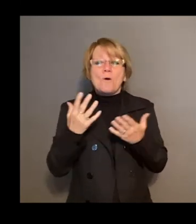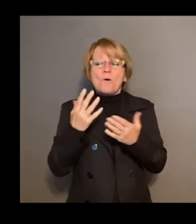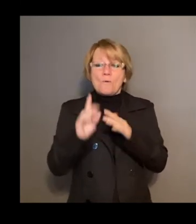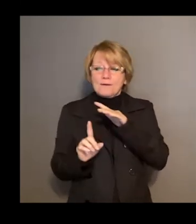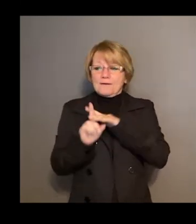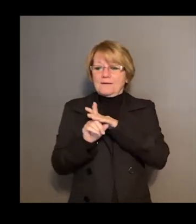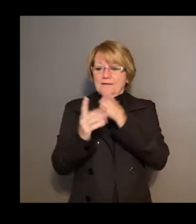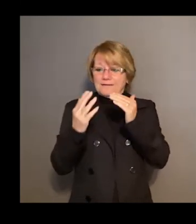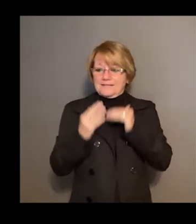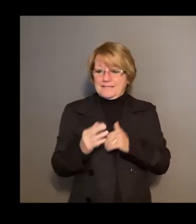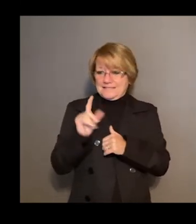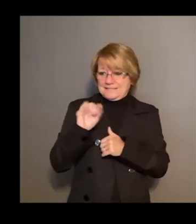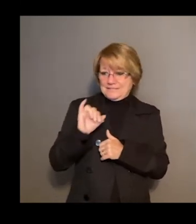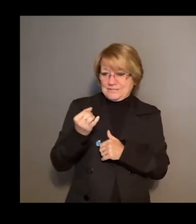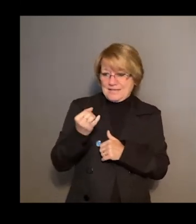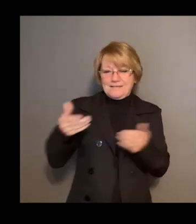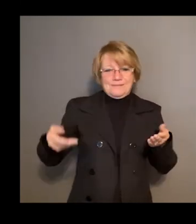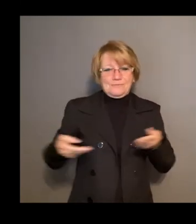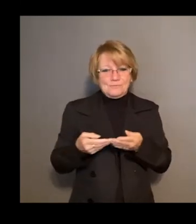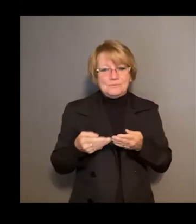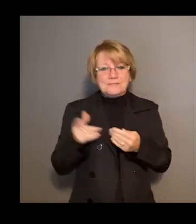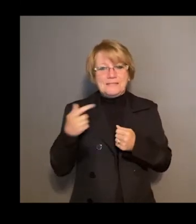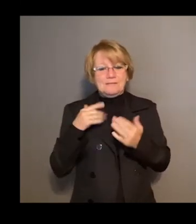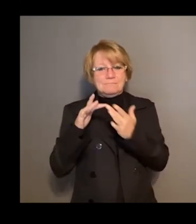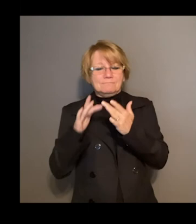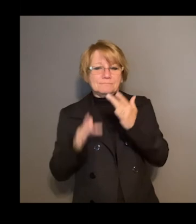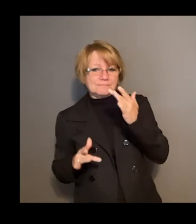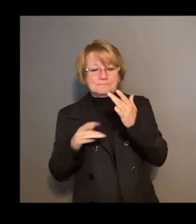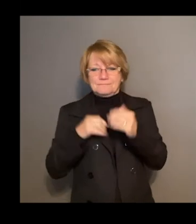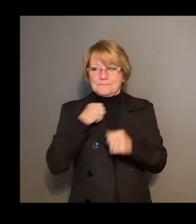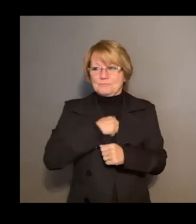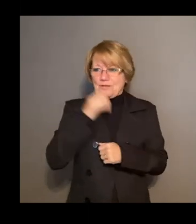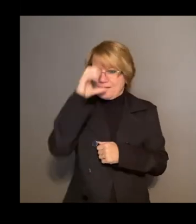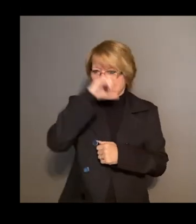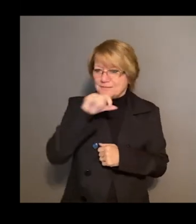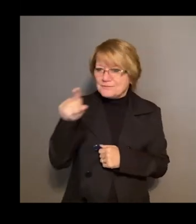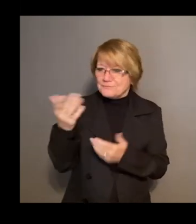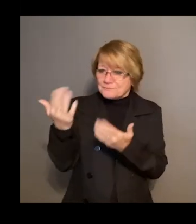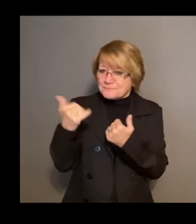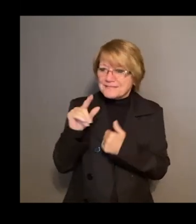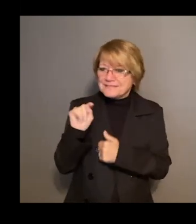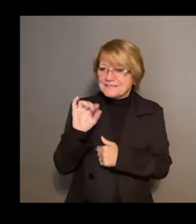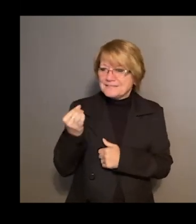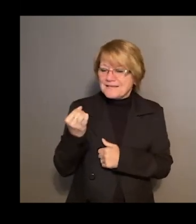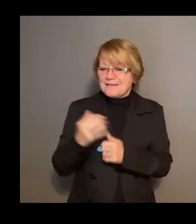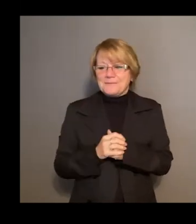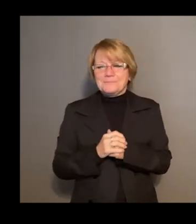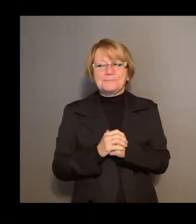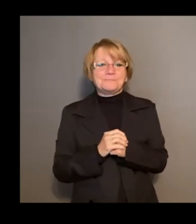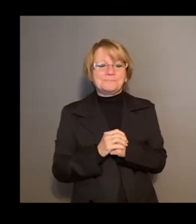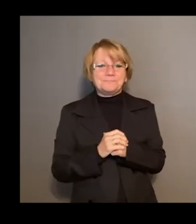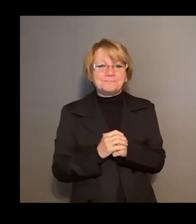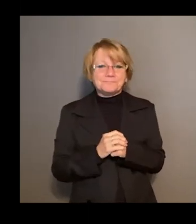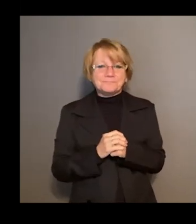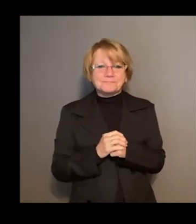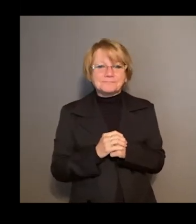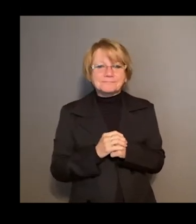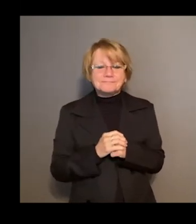talk about your experience, but not all. Oh, and TJ is the next one that I need to introduce because he was off camera. I missed him. I'm sorry. TJ, go